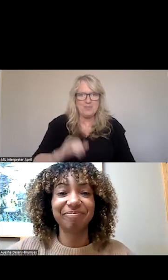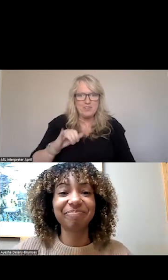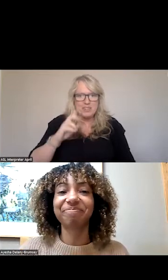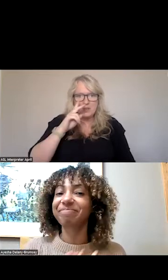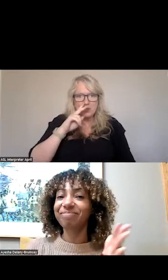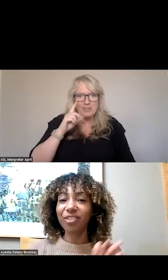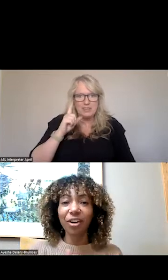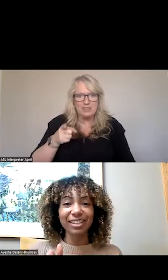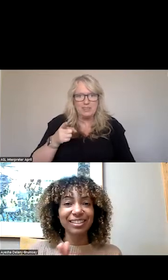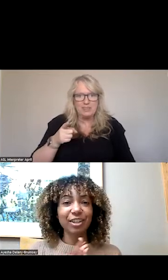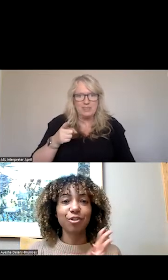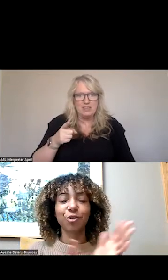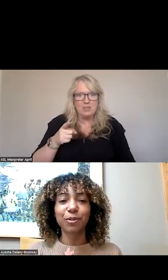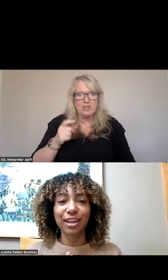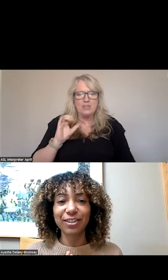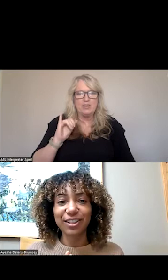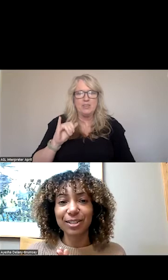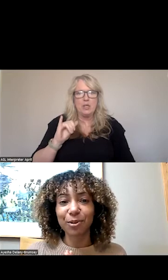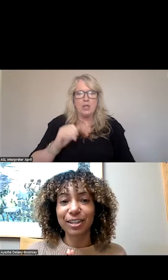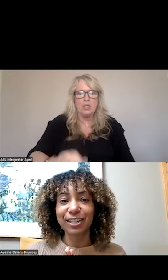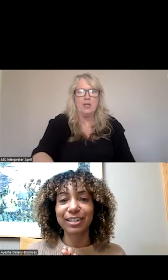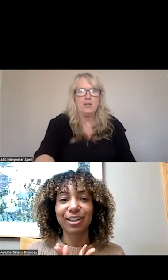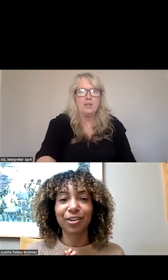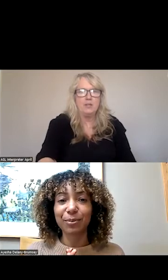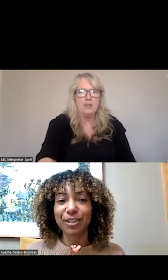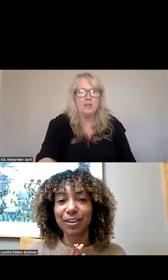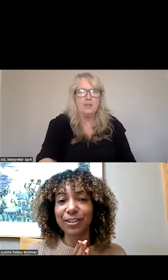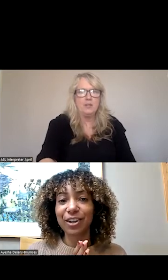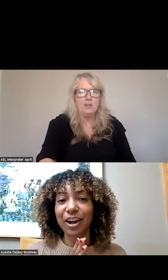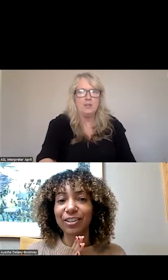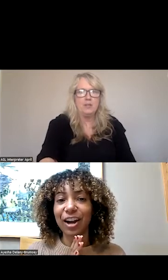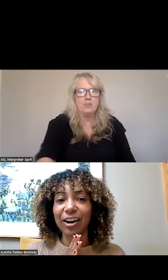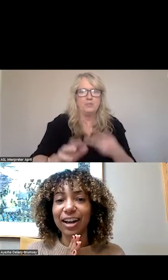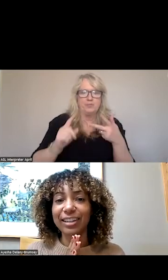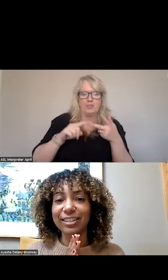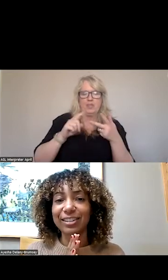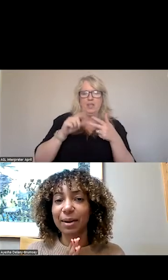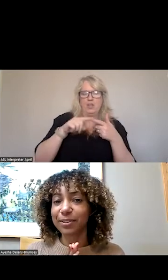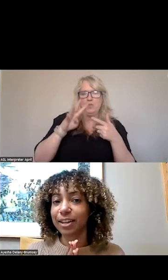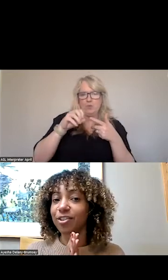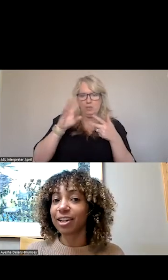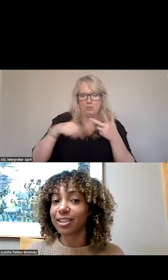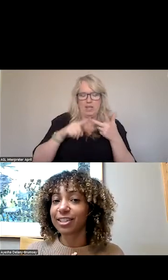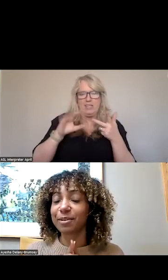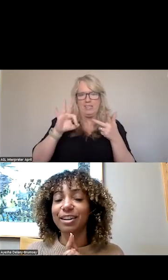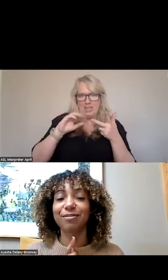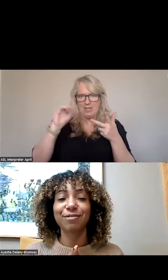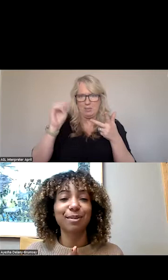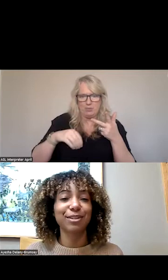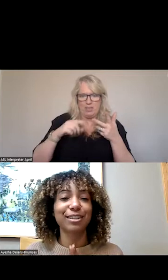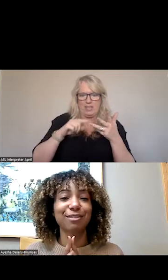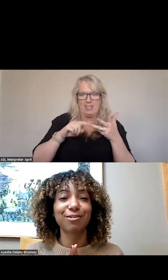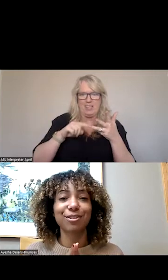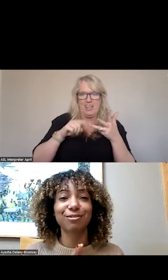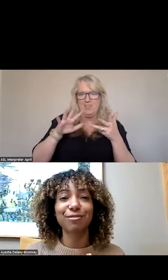sing? All right, 4% of us thought Smokey, 30% of us thought actor Iron Eyes, 9% crash test dummies, and